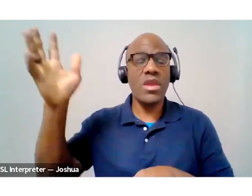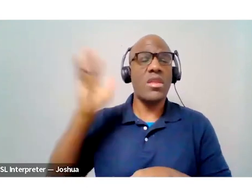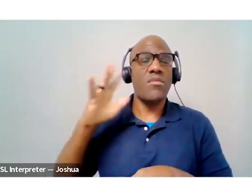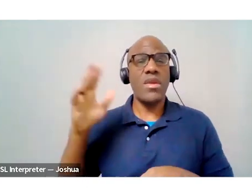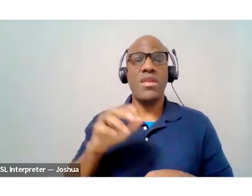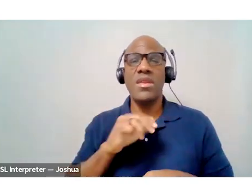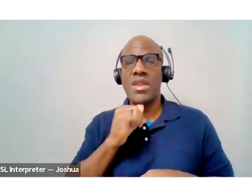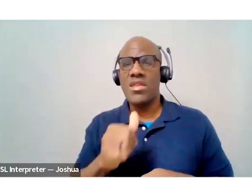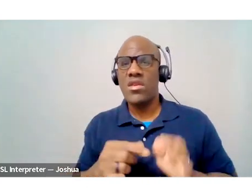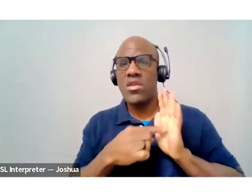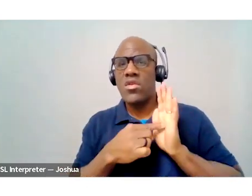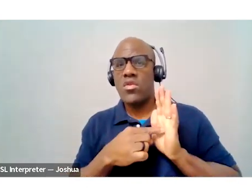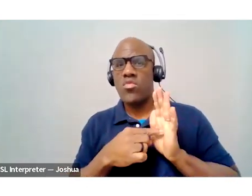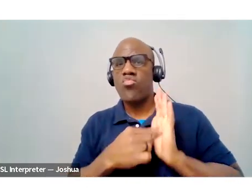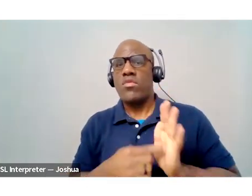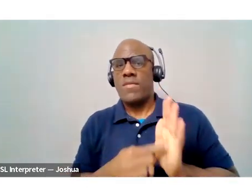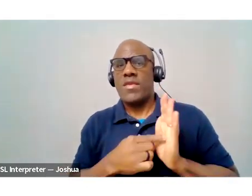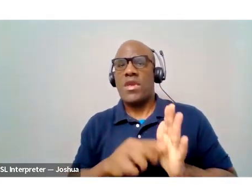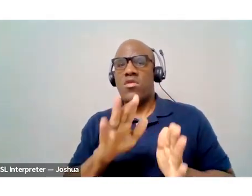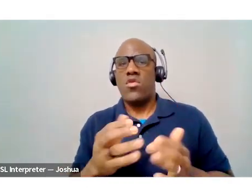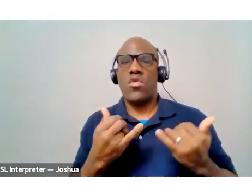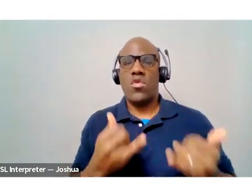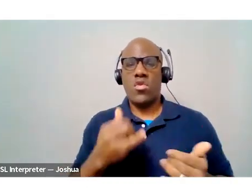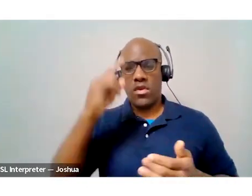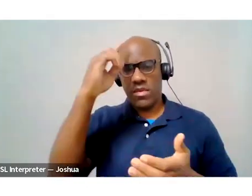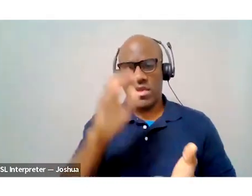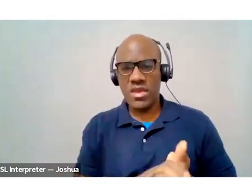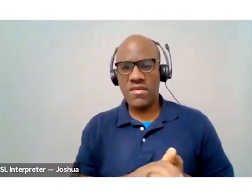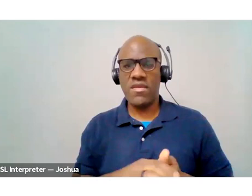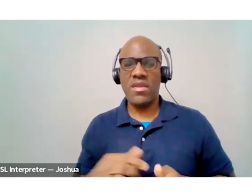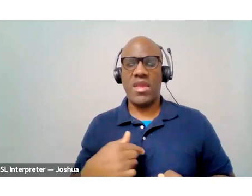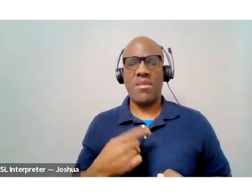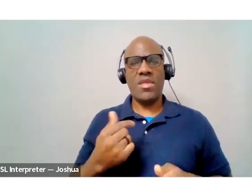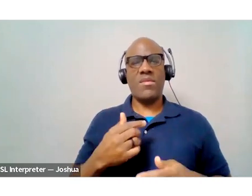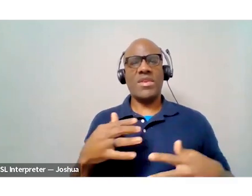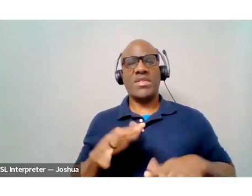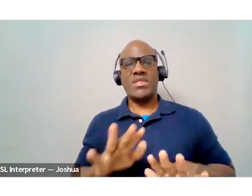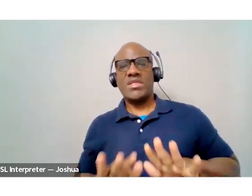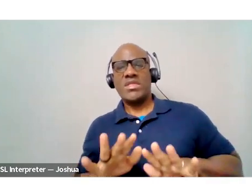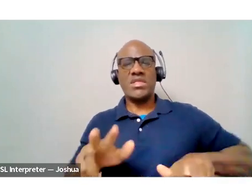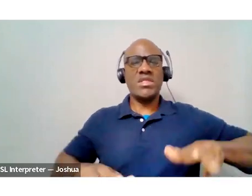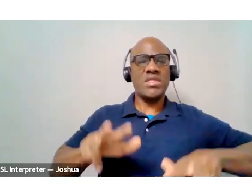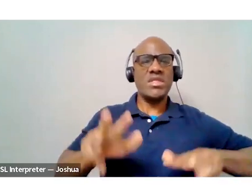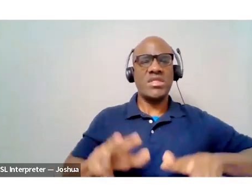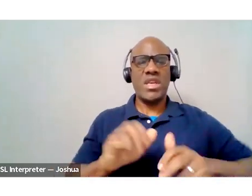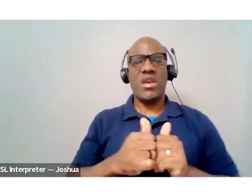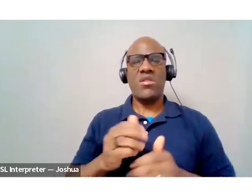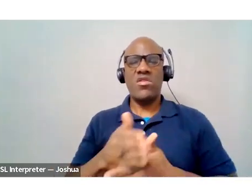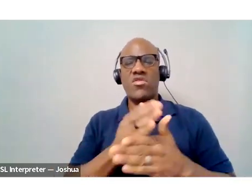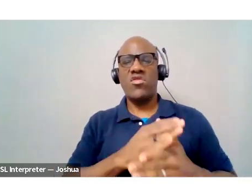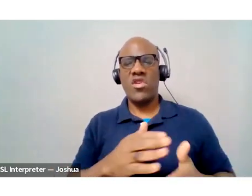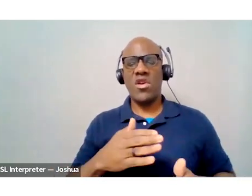share my creative, expressive knowing I won't always have the same beliefs as my younger self. How do you move past that fear? Oh, this